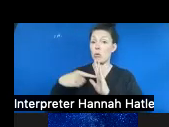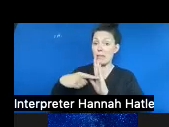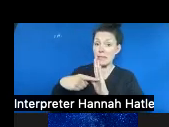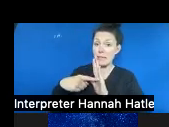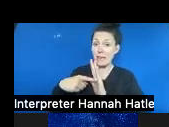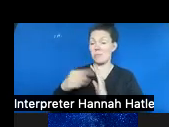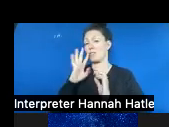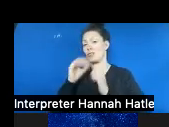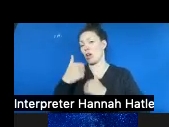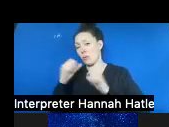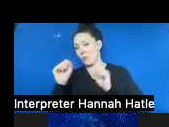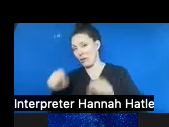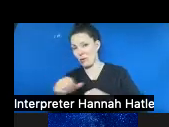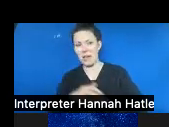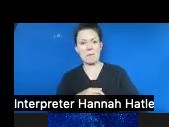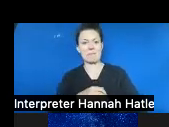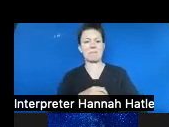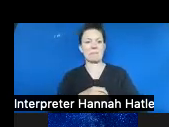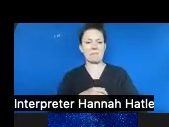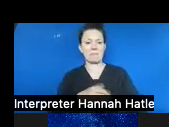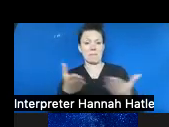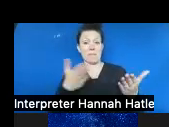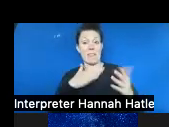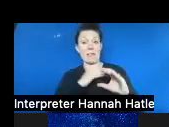email's coming soon. Right there's.